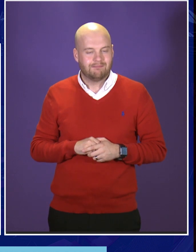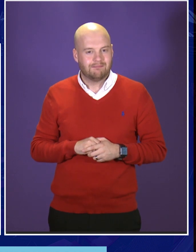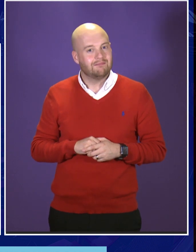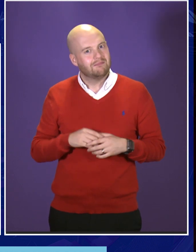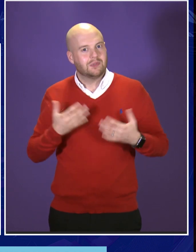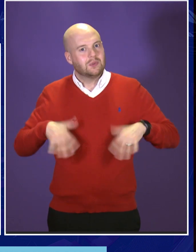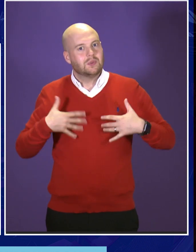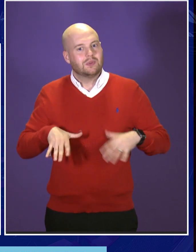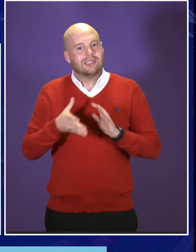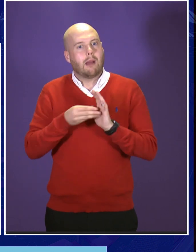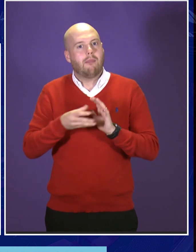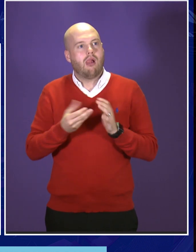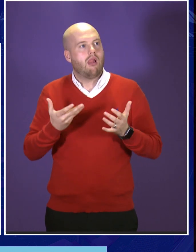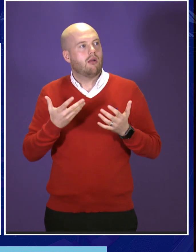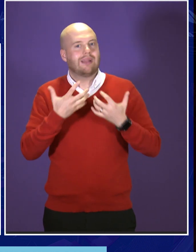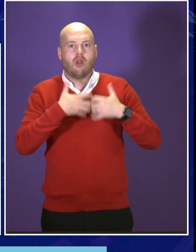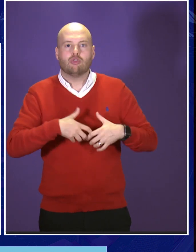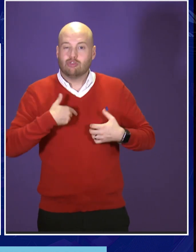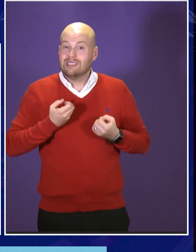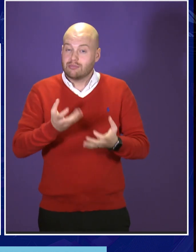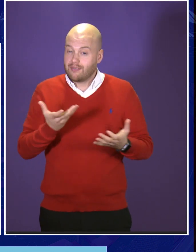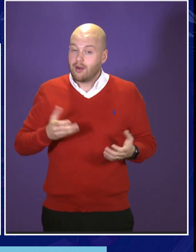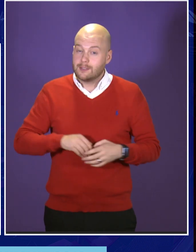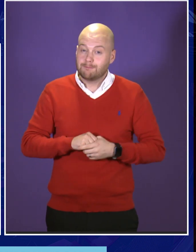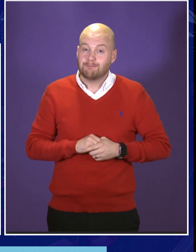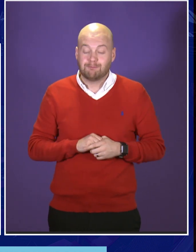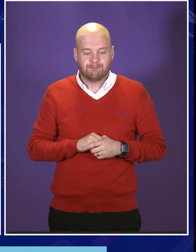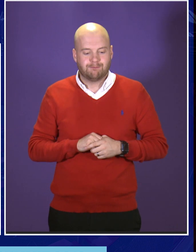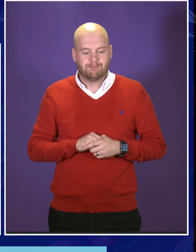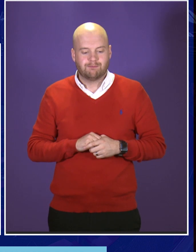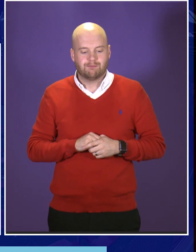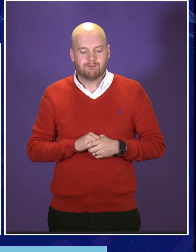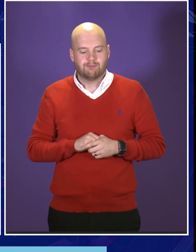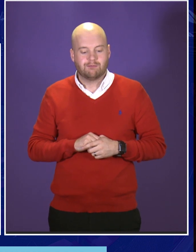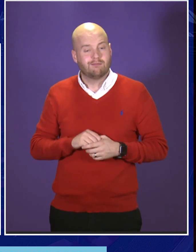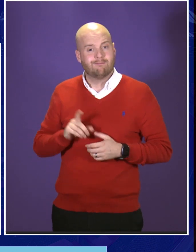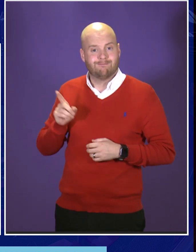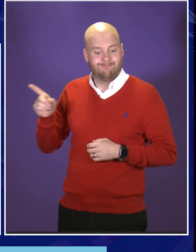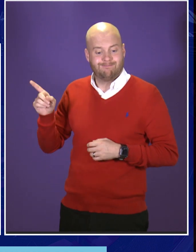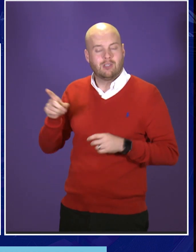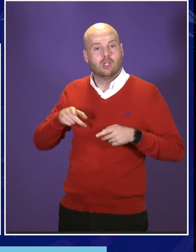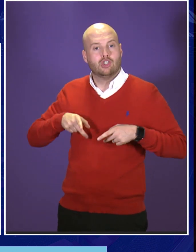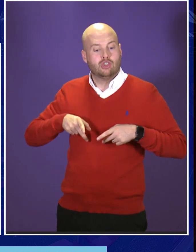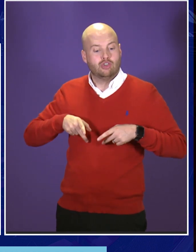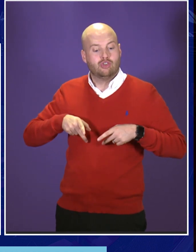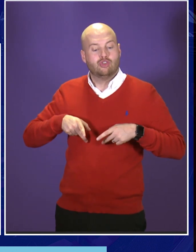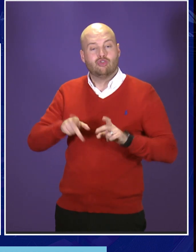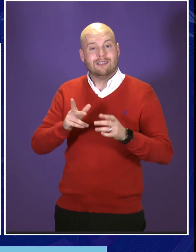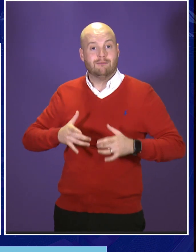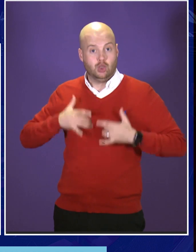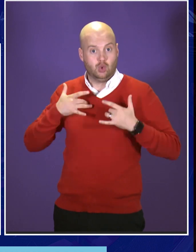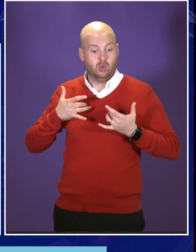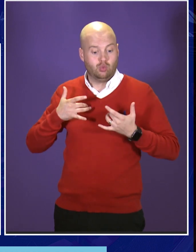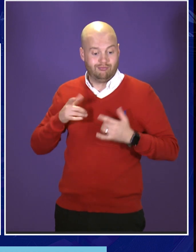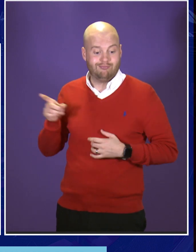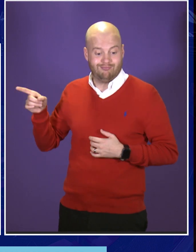life. So that is an example of the technologies that we provide. That's the Street View tracker. You see the little one there. That's designed just for museums. It